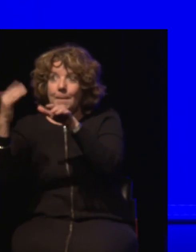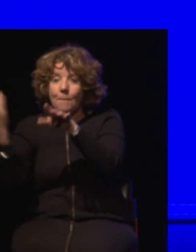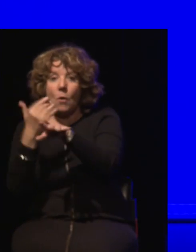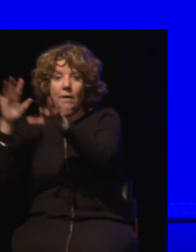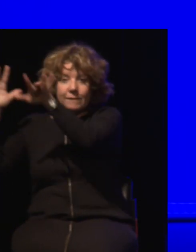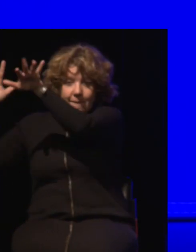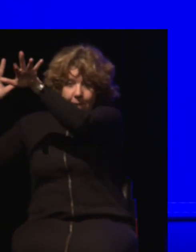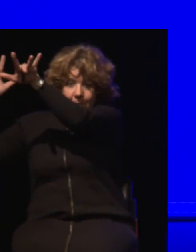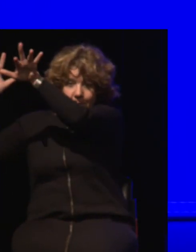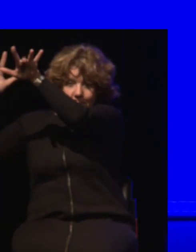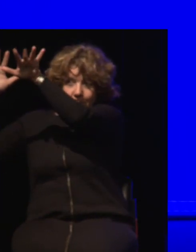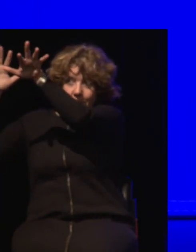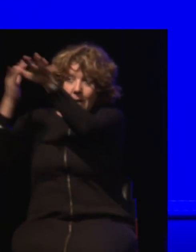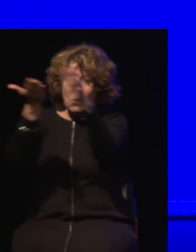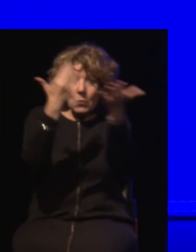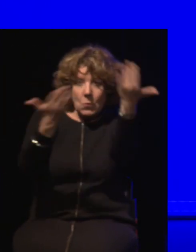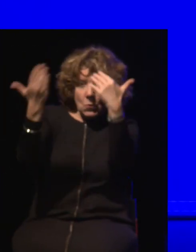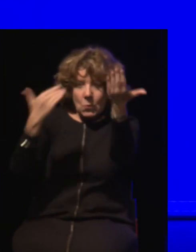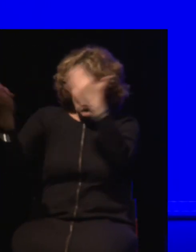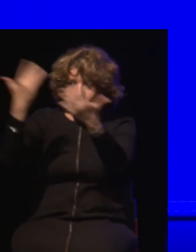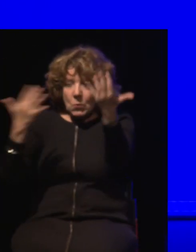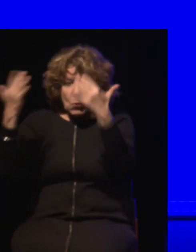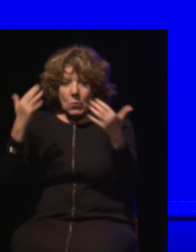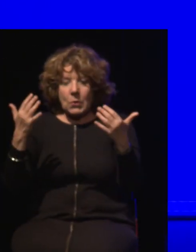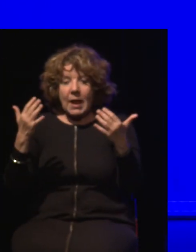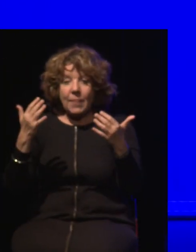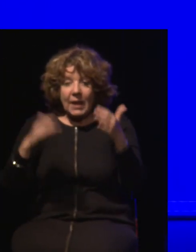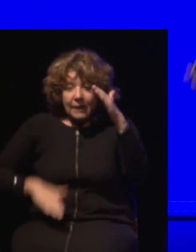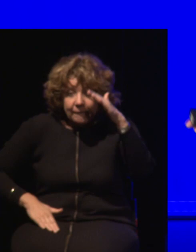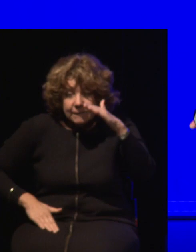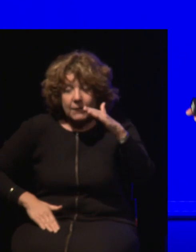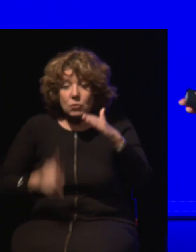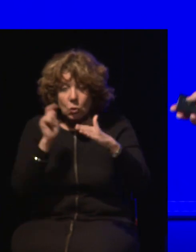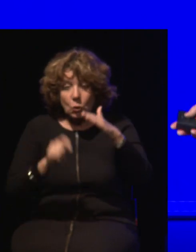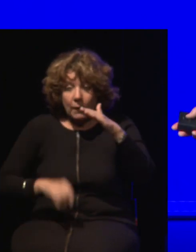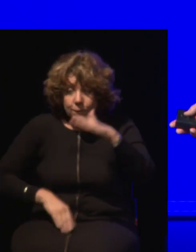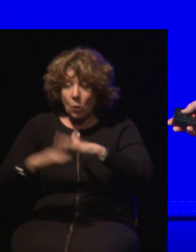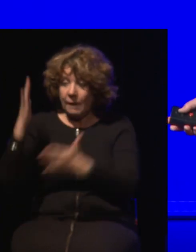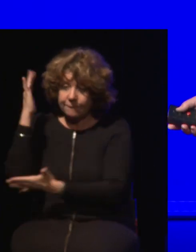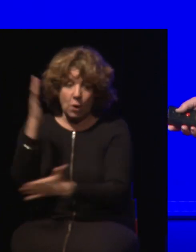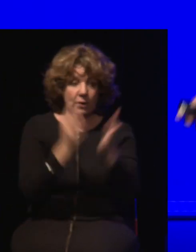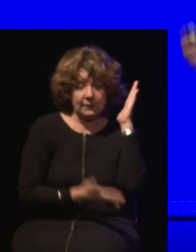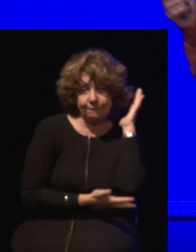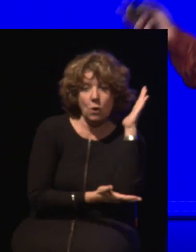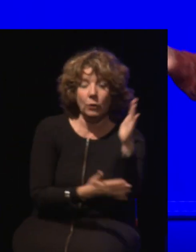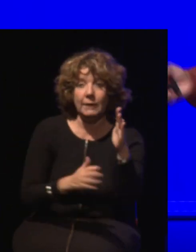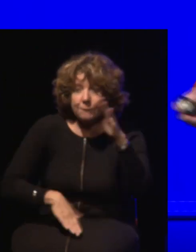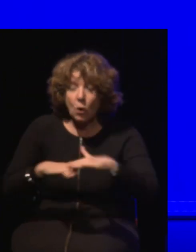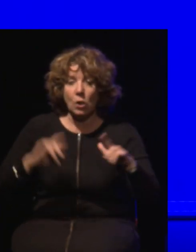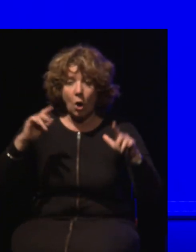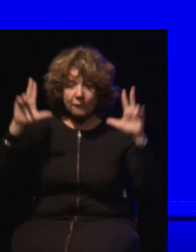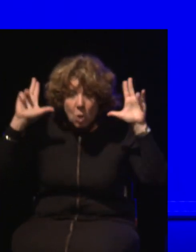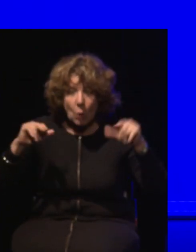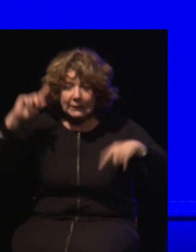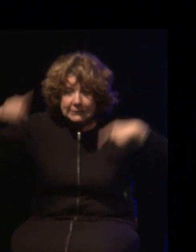and another. A few minutes later, the forest is full of birdsong. There are birds